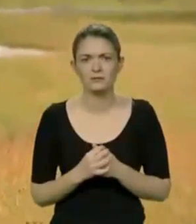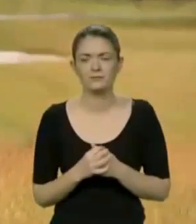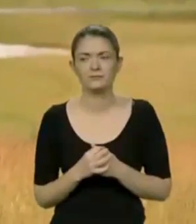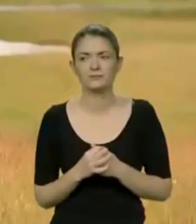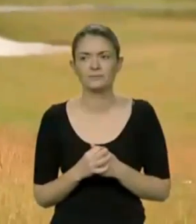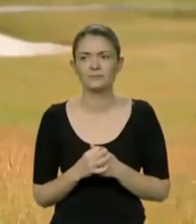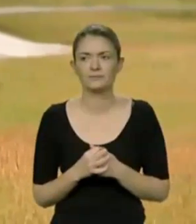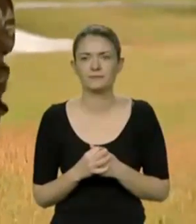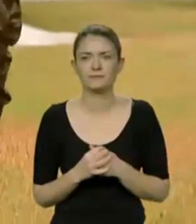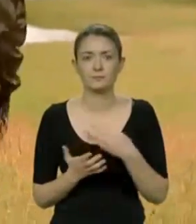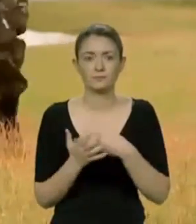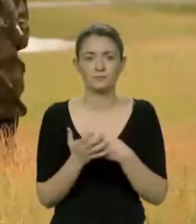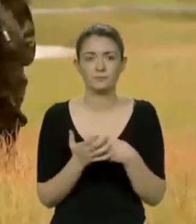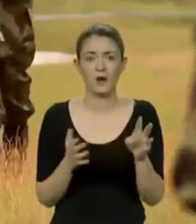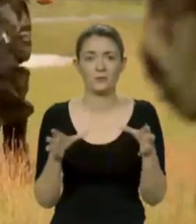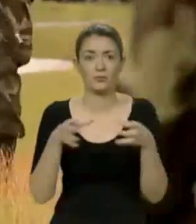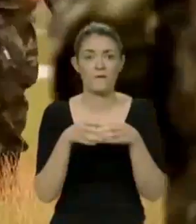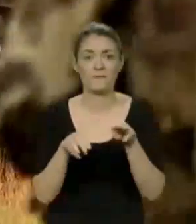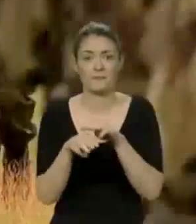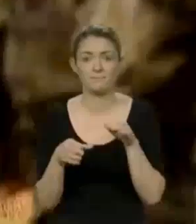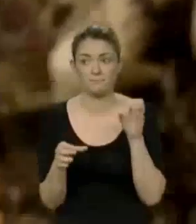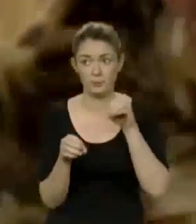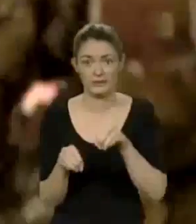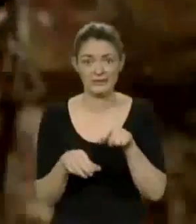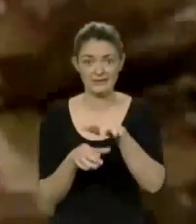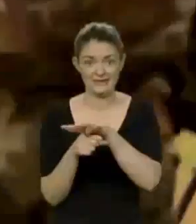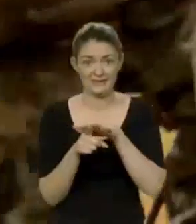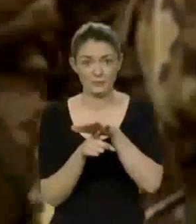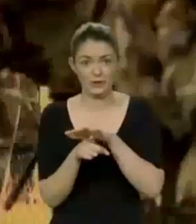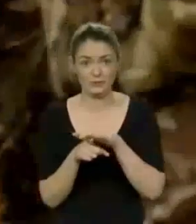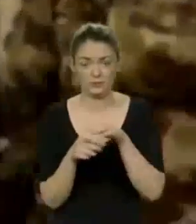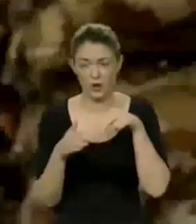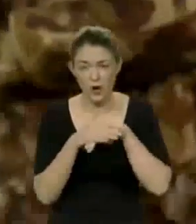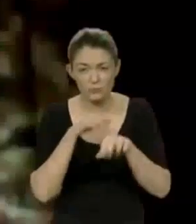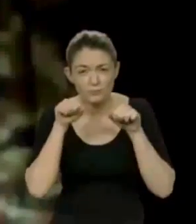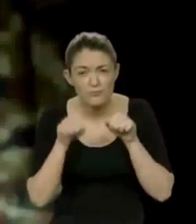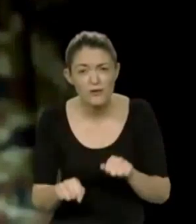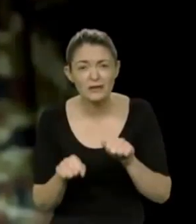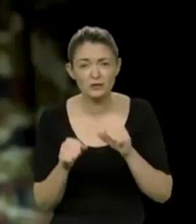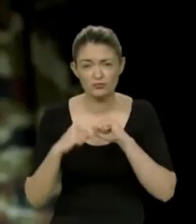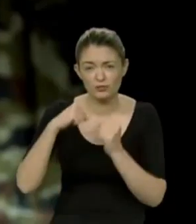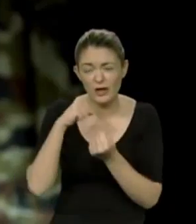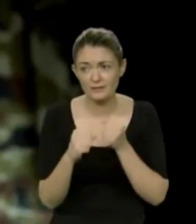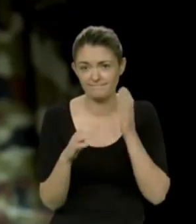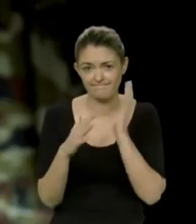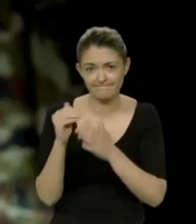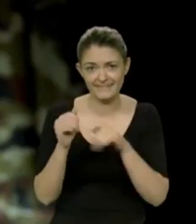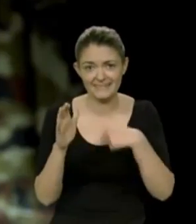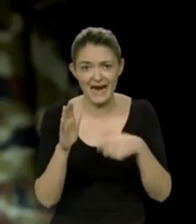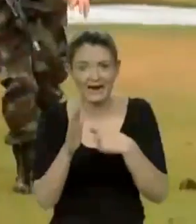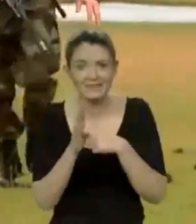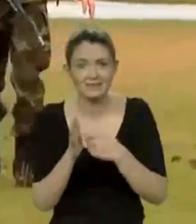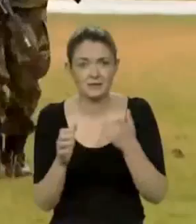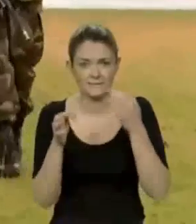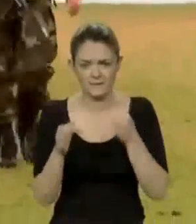When a group of people are put into a situation where they're under pressure, struggling to complete tasks, it forms stronger bonds, it makes them work